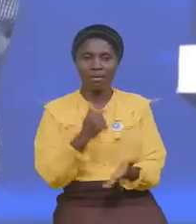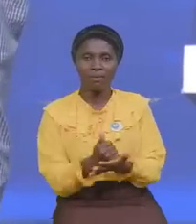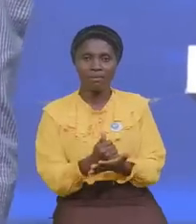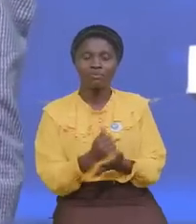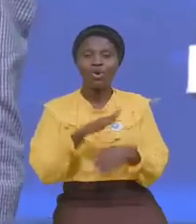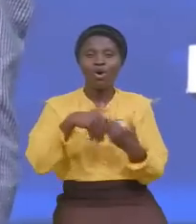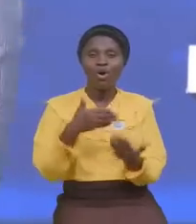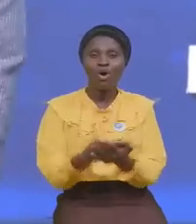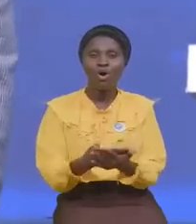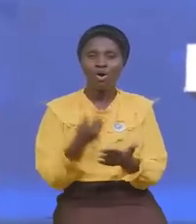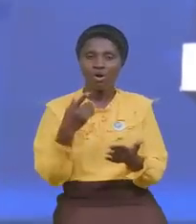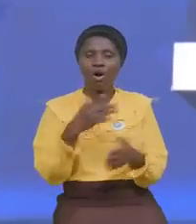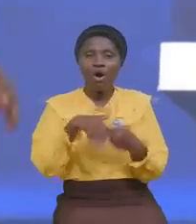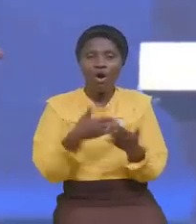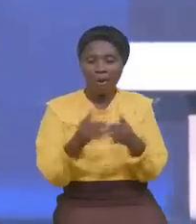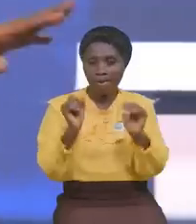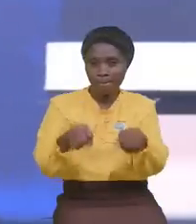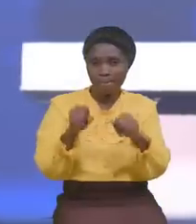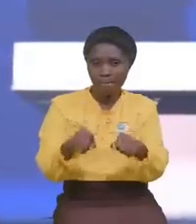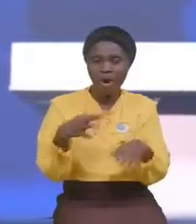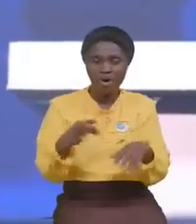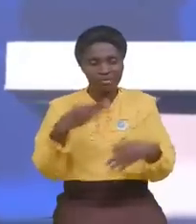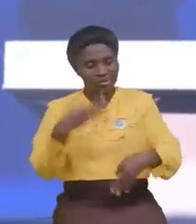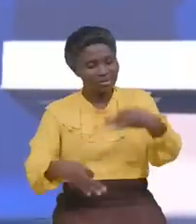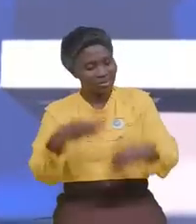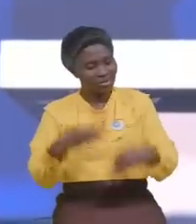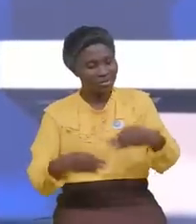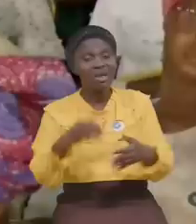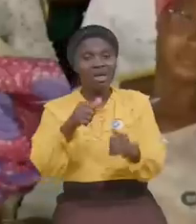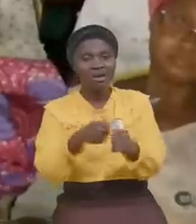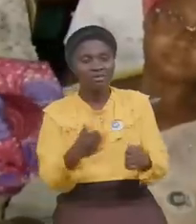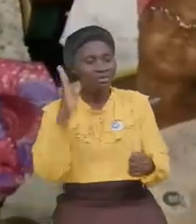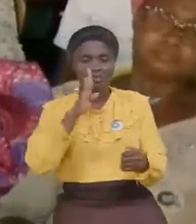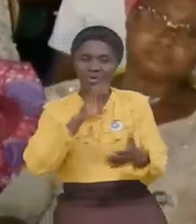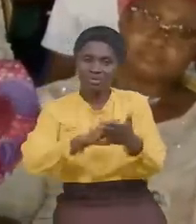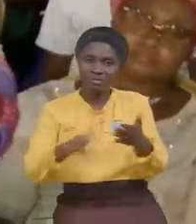All possibilities of judgment, everything taken away.